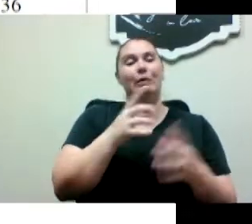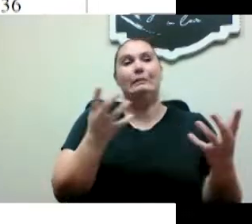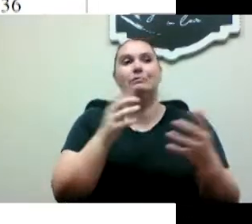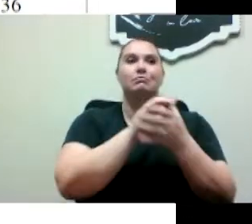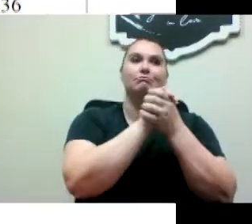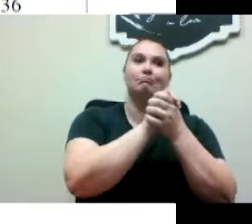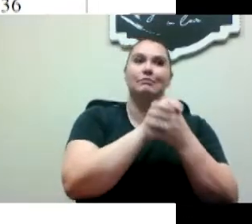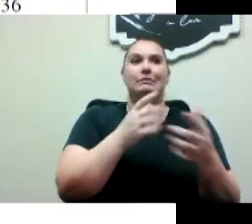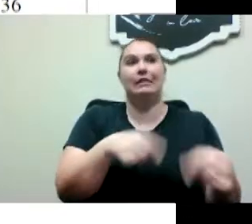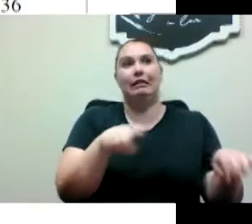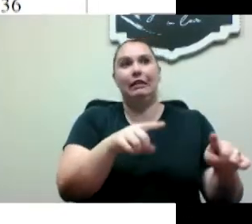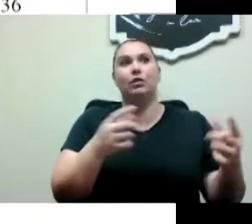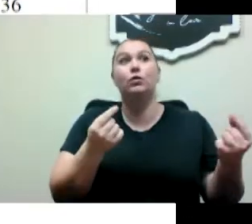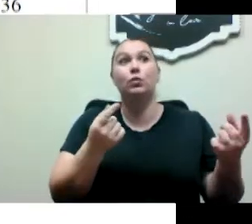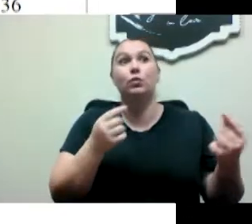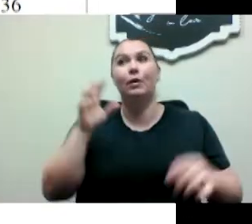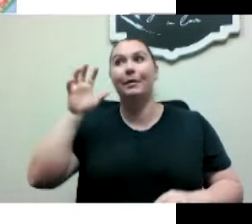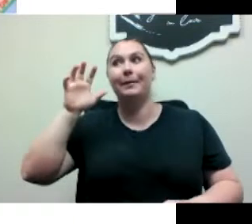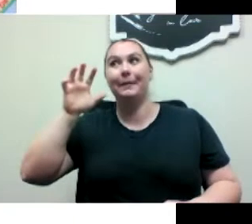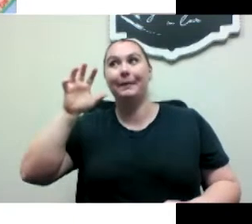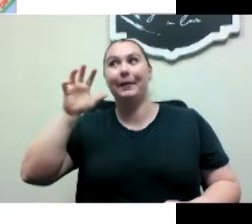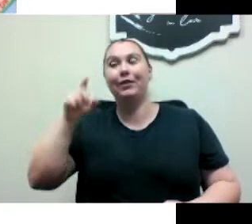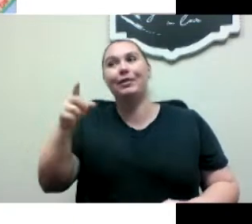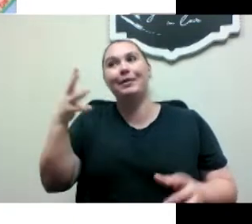years, Baylor University.